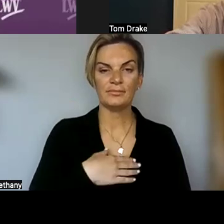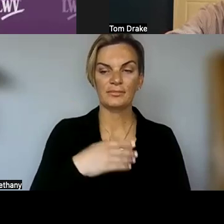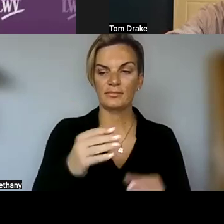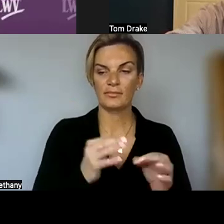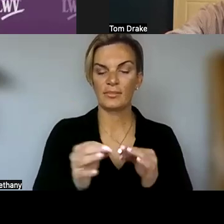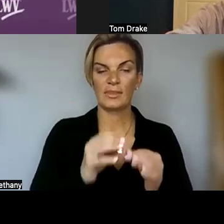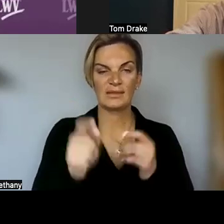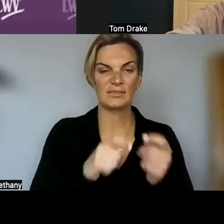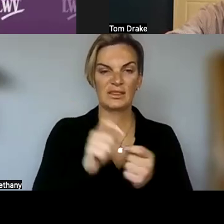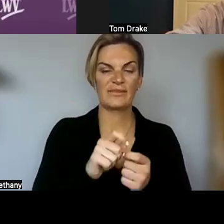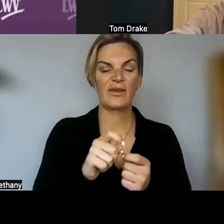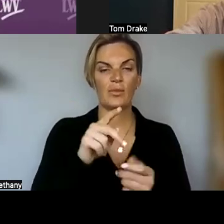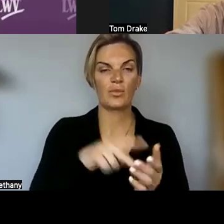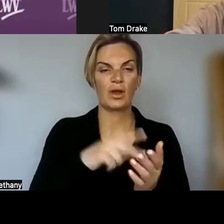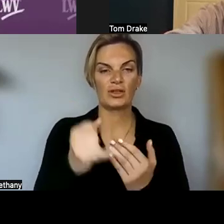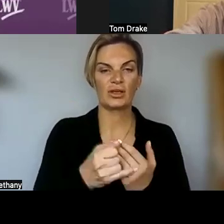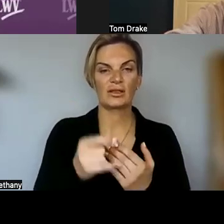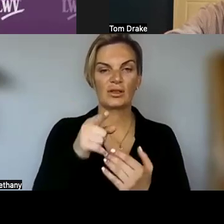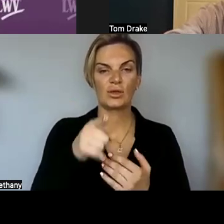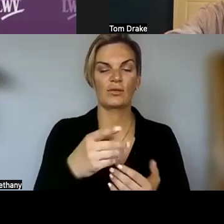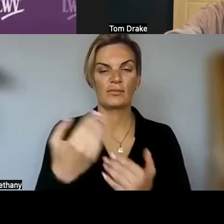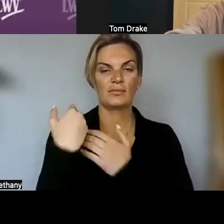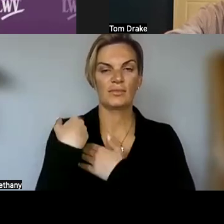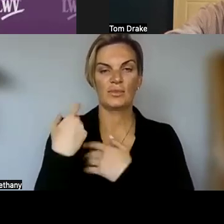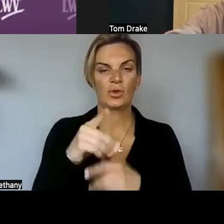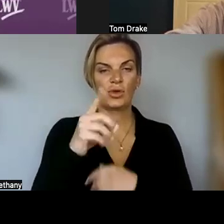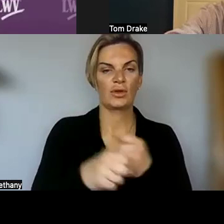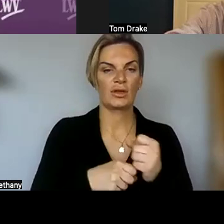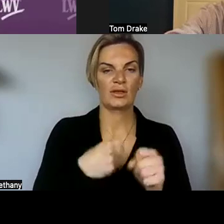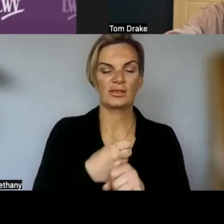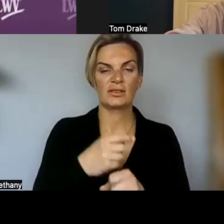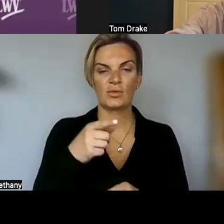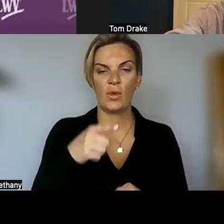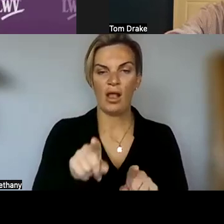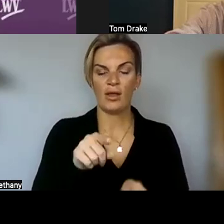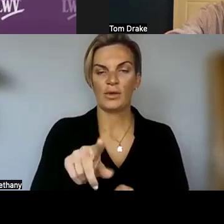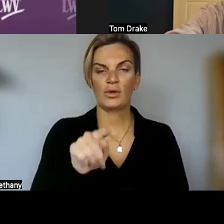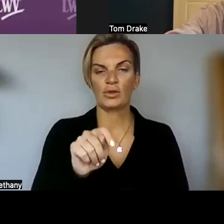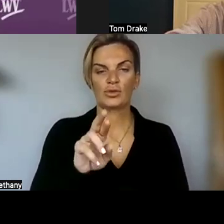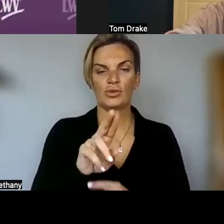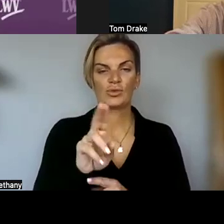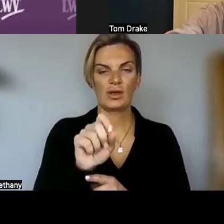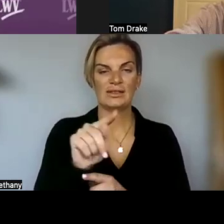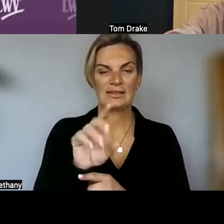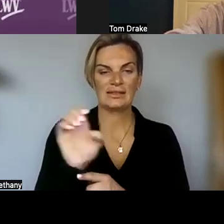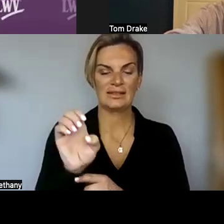you were responsible during your years as a trustee. Please offer details about your role and the difference your involvement made.